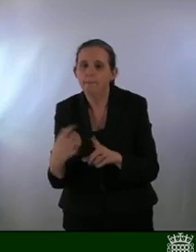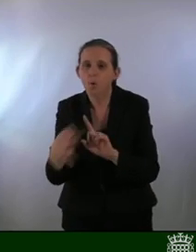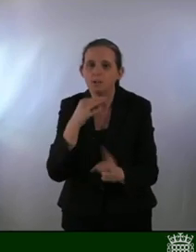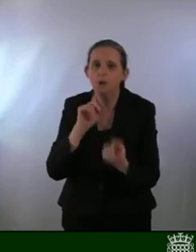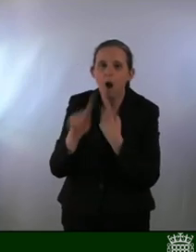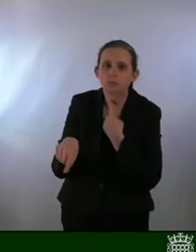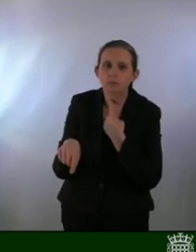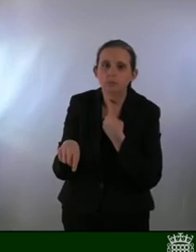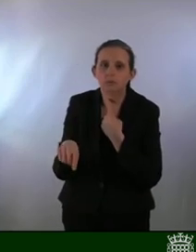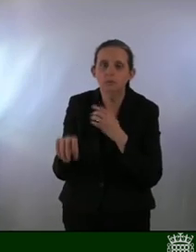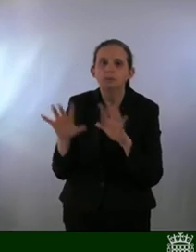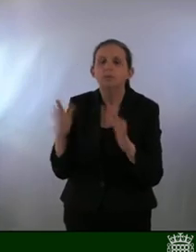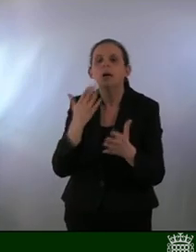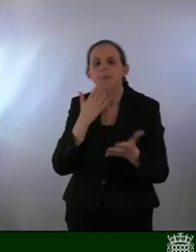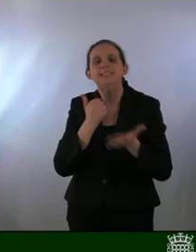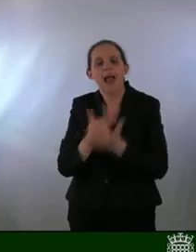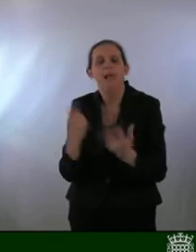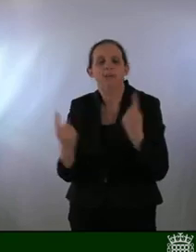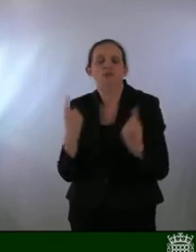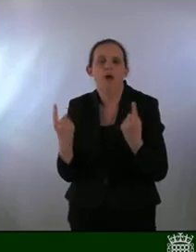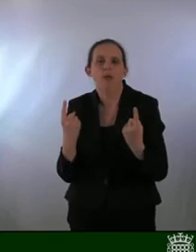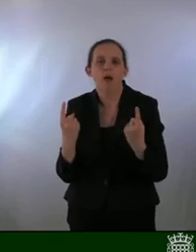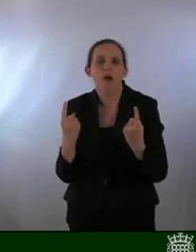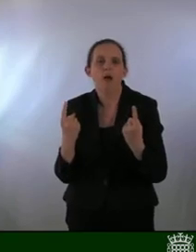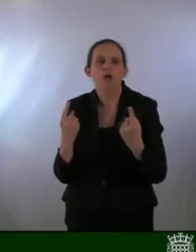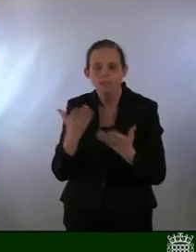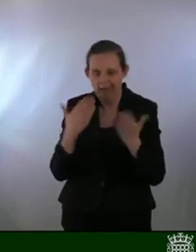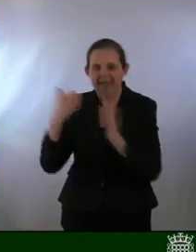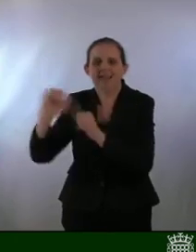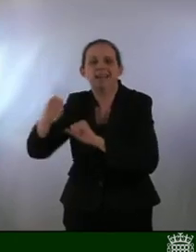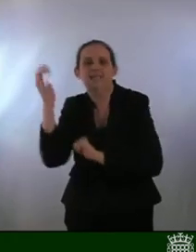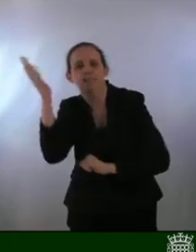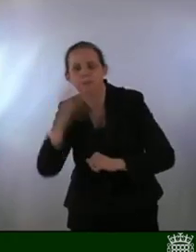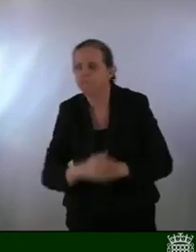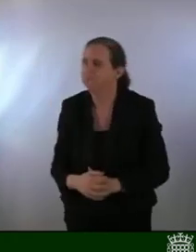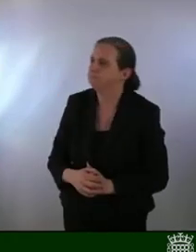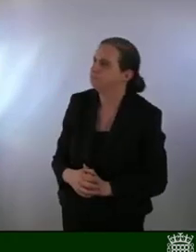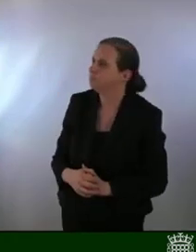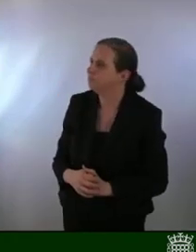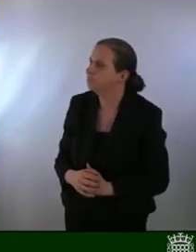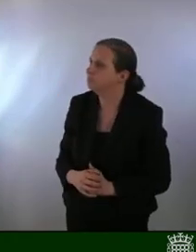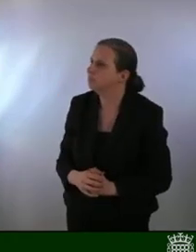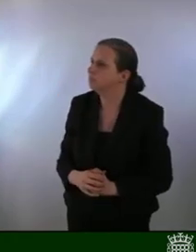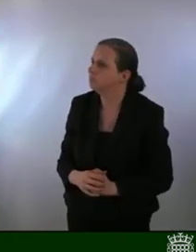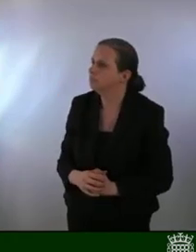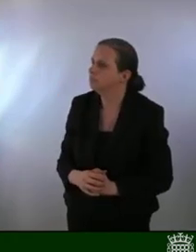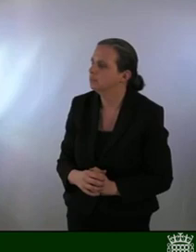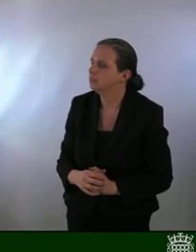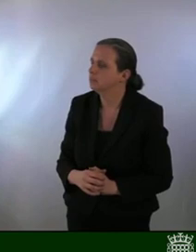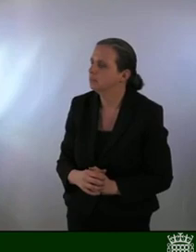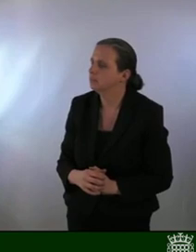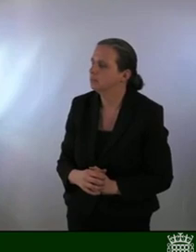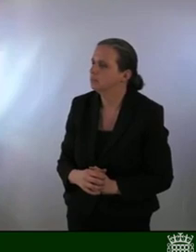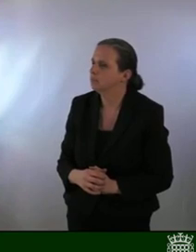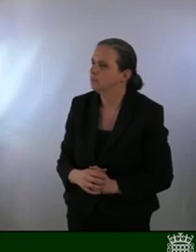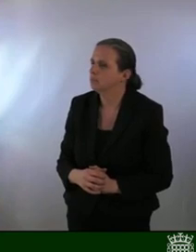It might be helpful if we try and help each other and not to hold each other up now. John Cryer. Thank you, Mr. Speaker. Many of us have thousands